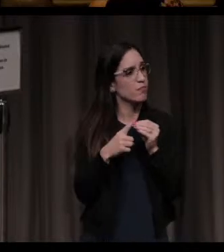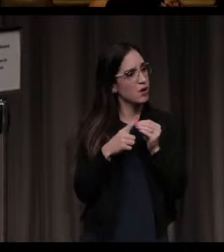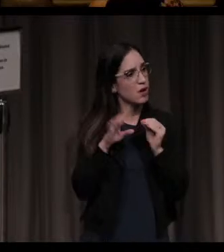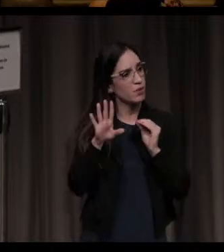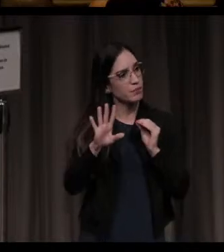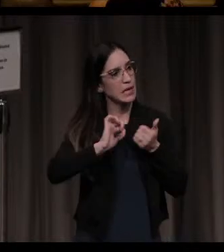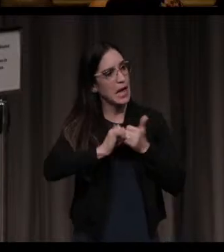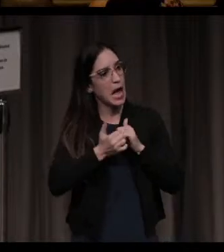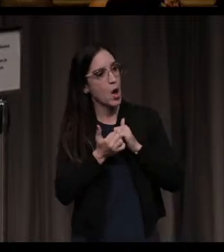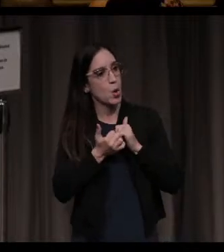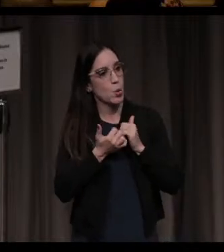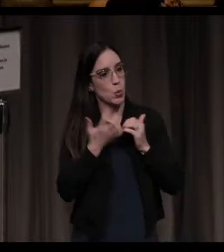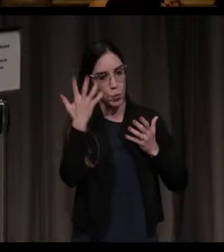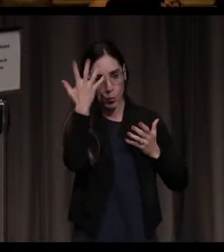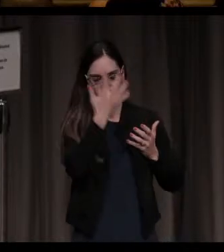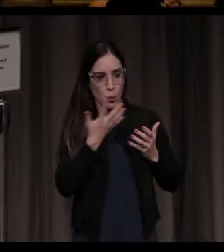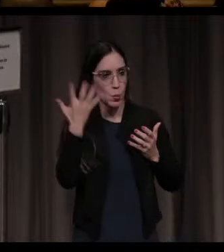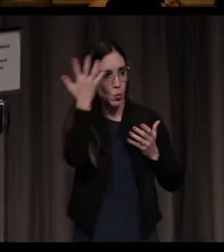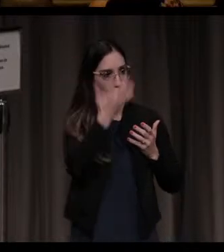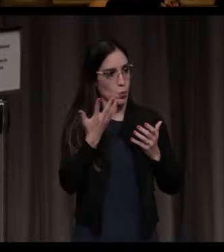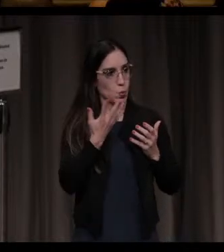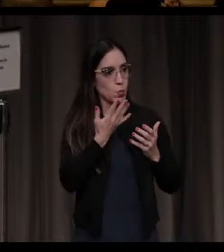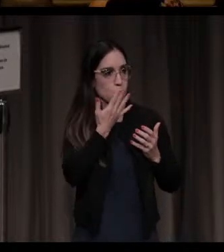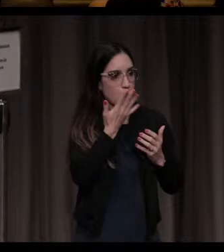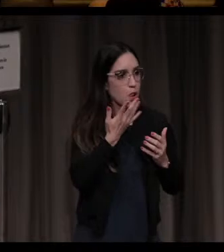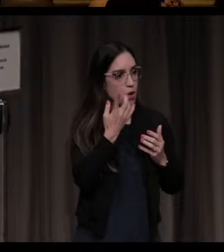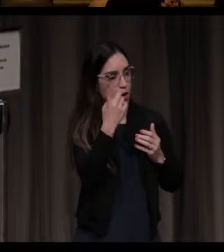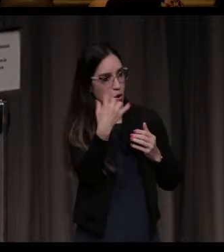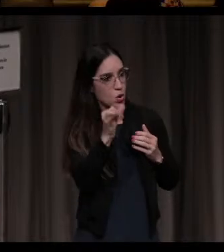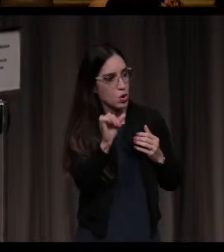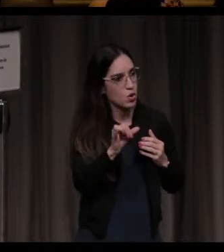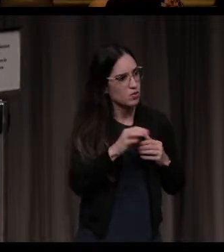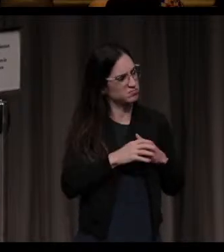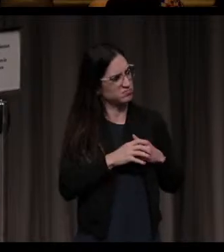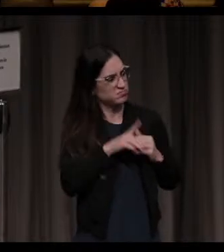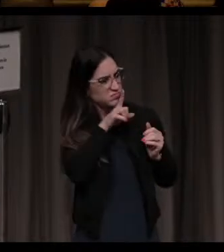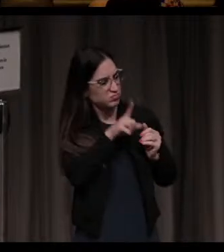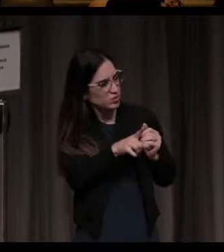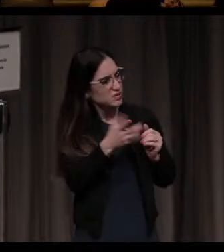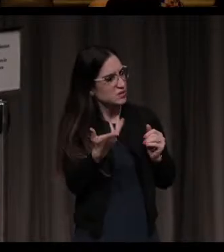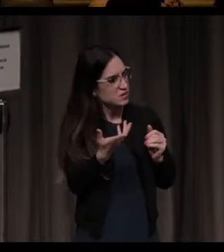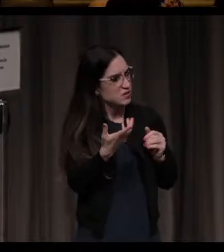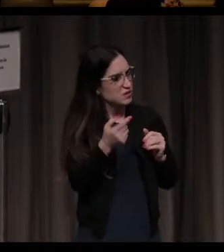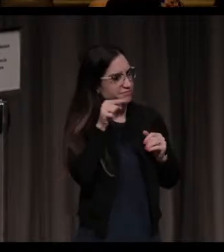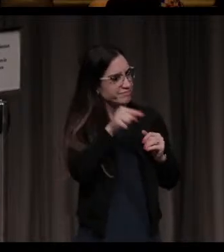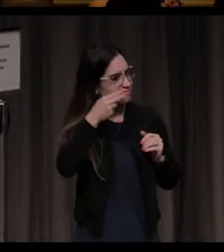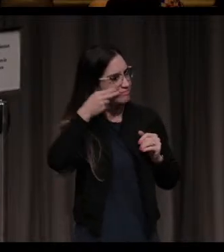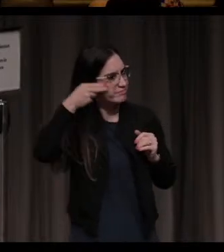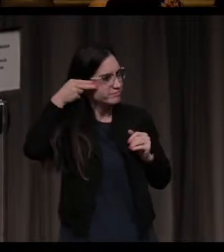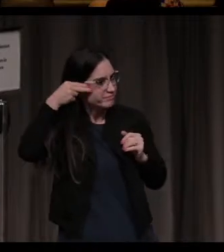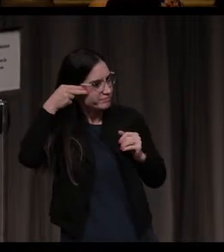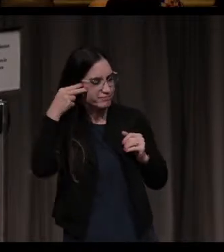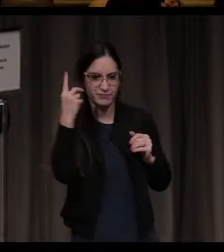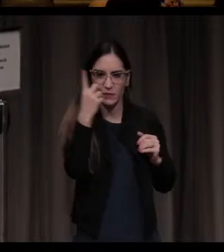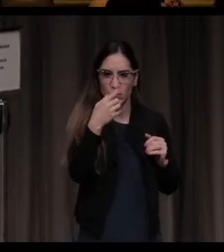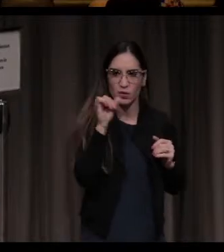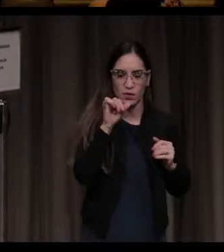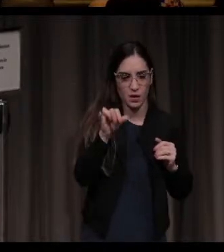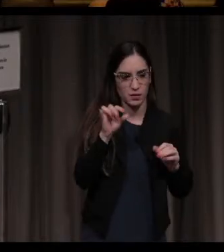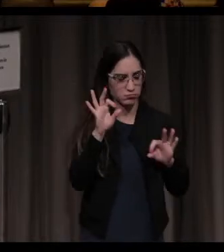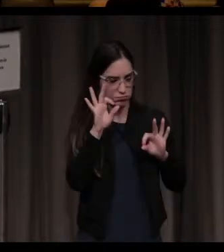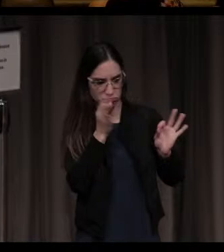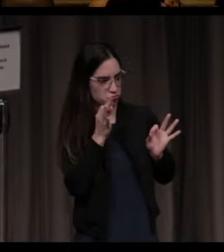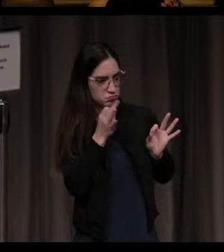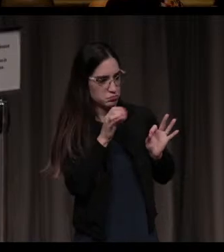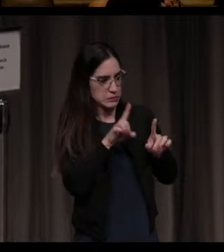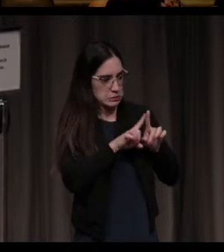saying, patchwork becomes more and more elaborate, and you would never see a Seminole or a Miccosukee person, you know, turn their nose up at a new patchwork design or a new